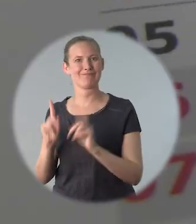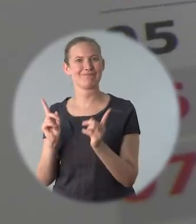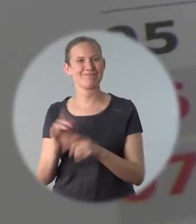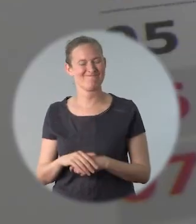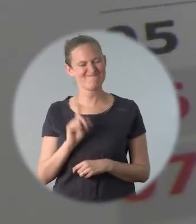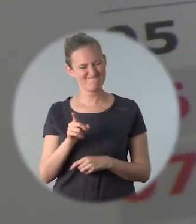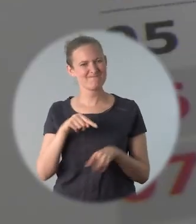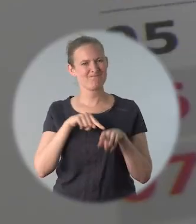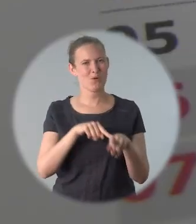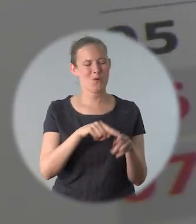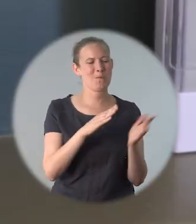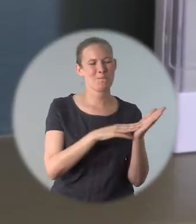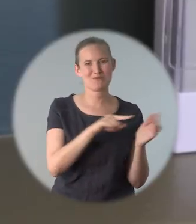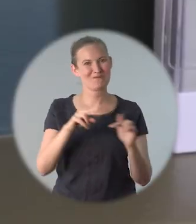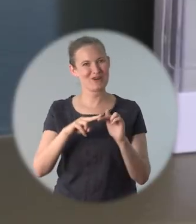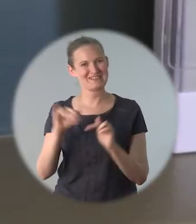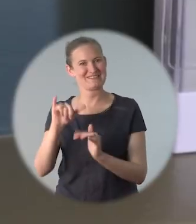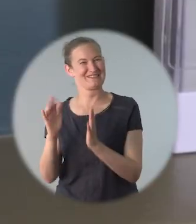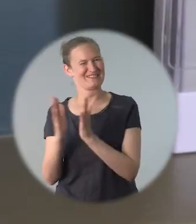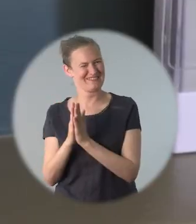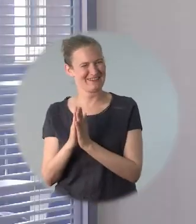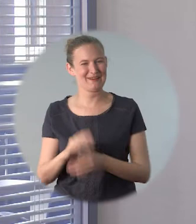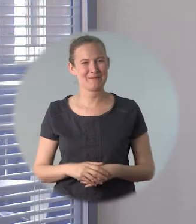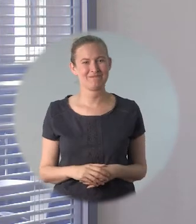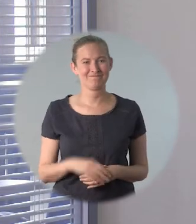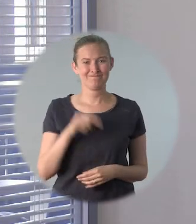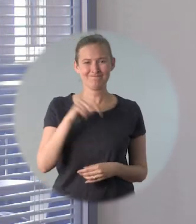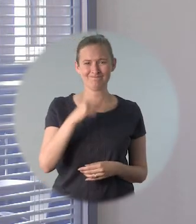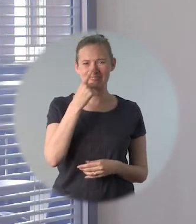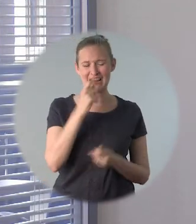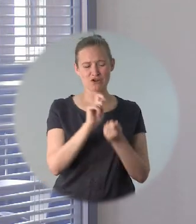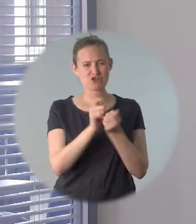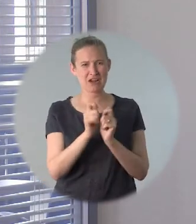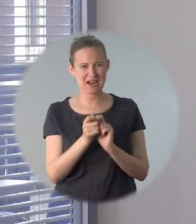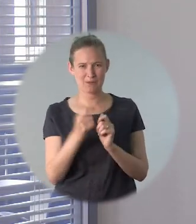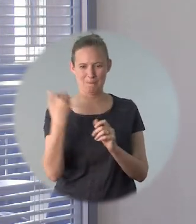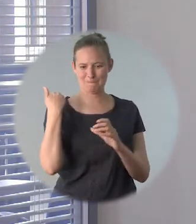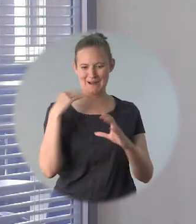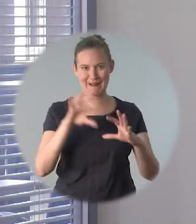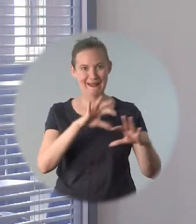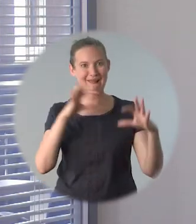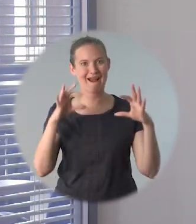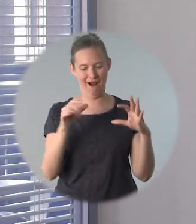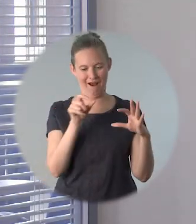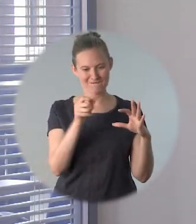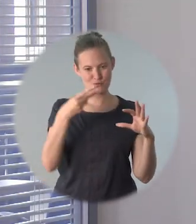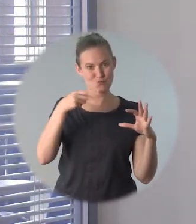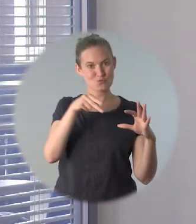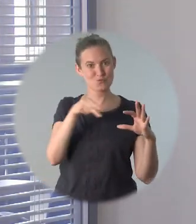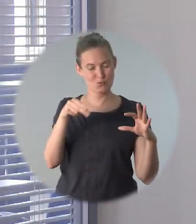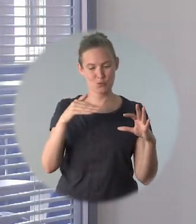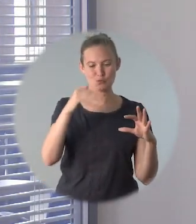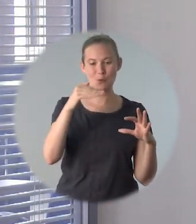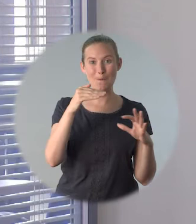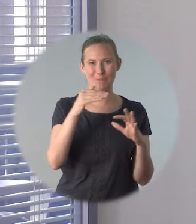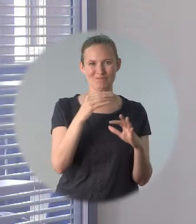times for Saturday and Sunday. This is one of those. On this programmer you can change the settings by moving this pin or